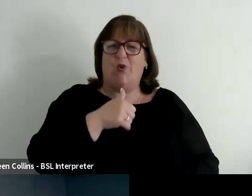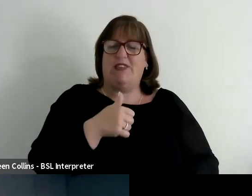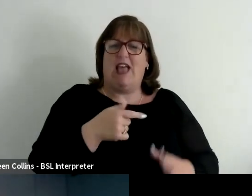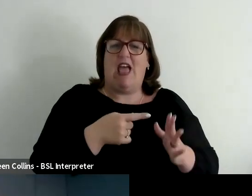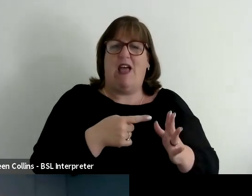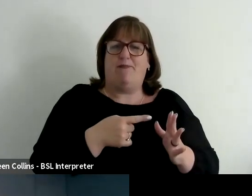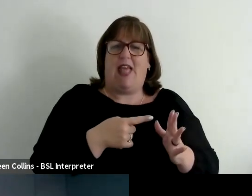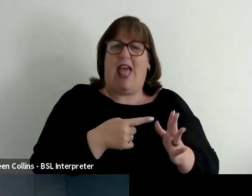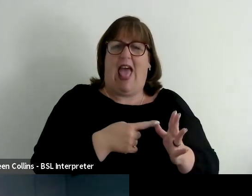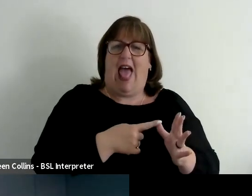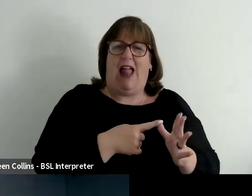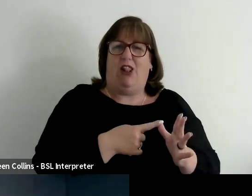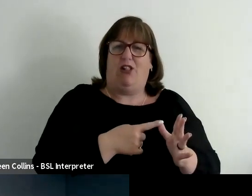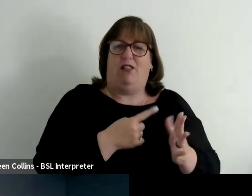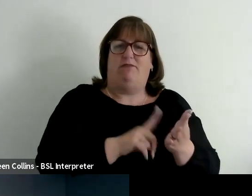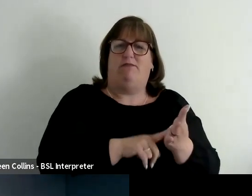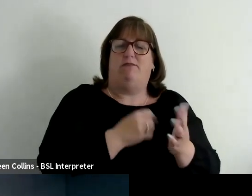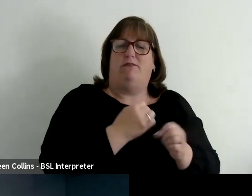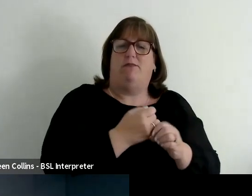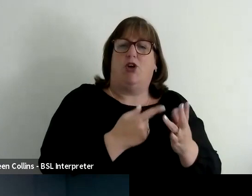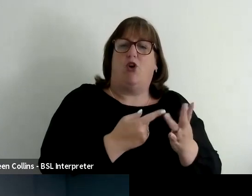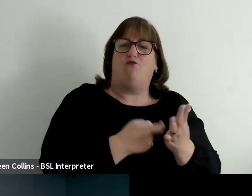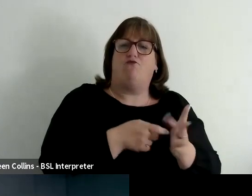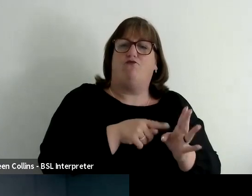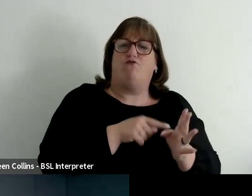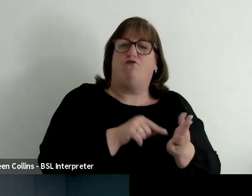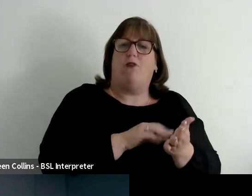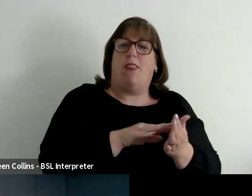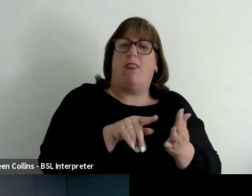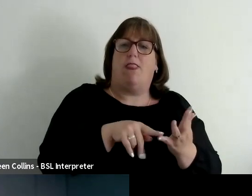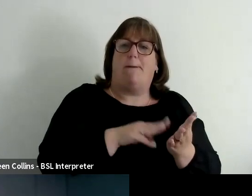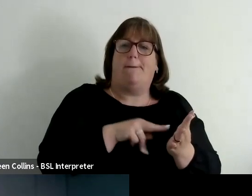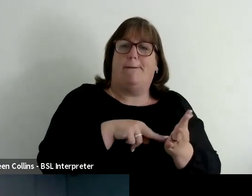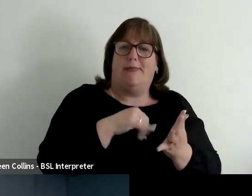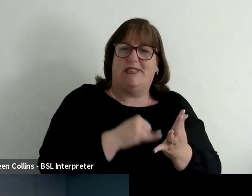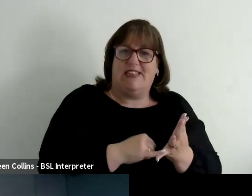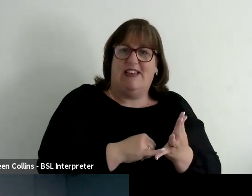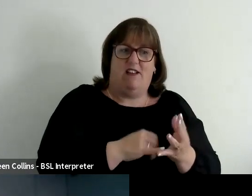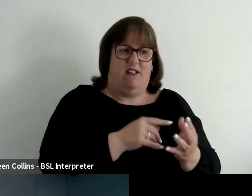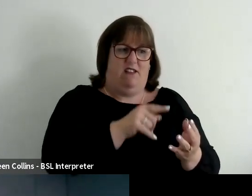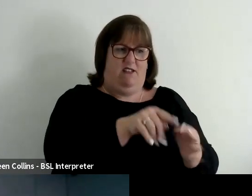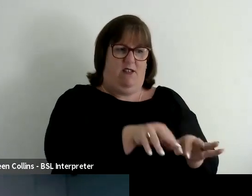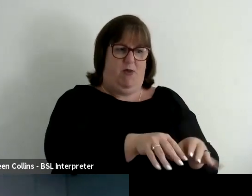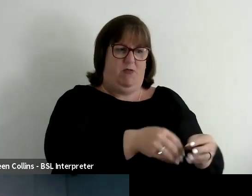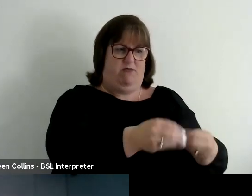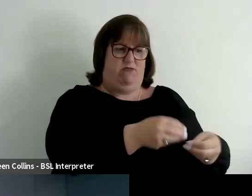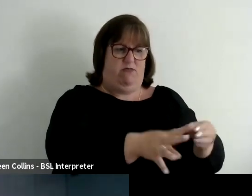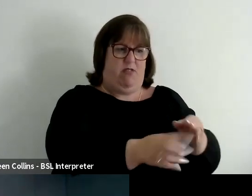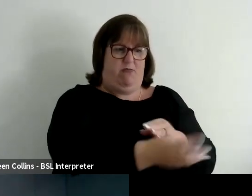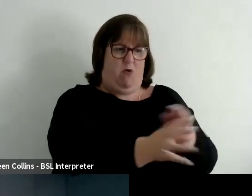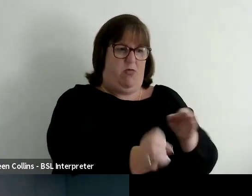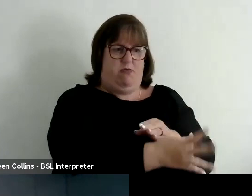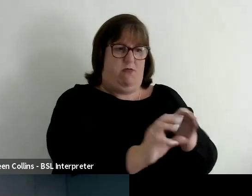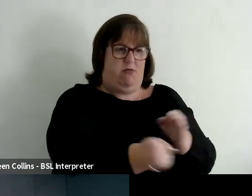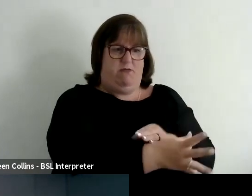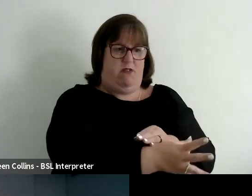screen people out. Everybody is seen. Every application is seen. And the people that meet our criteria, so we offer a